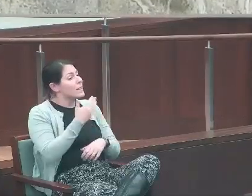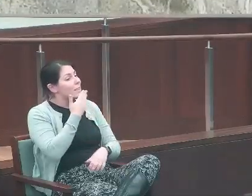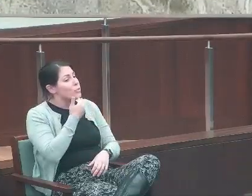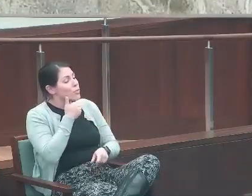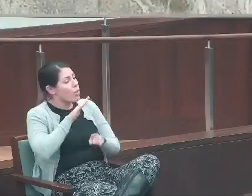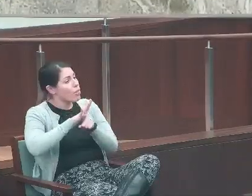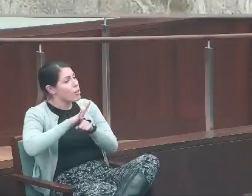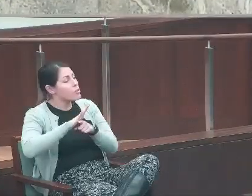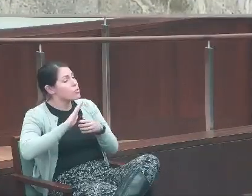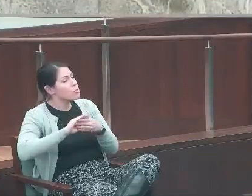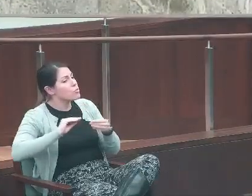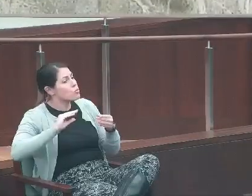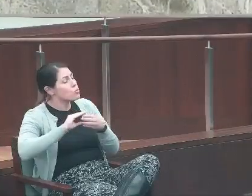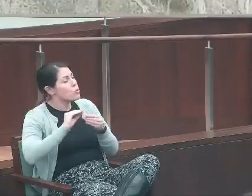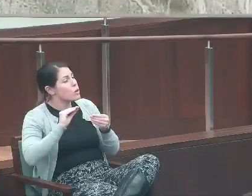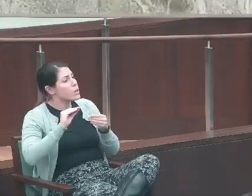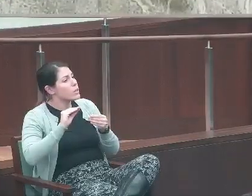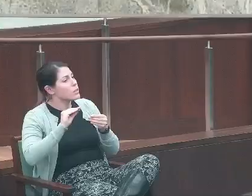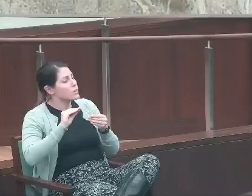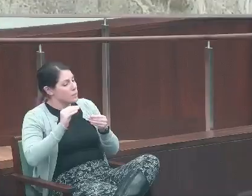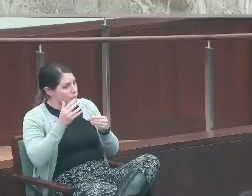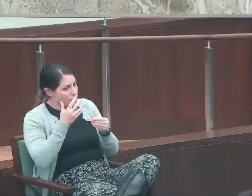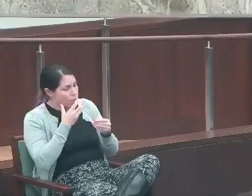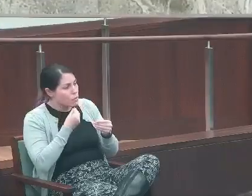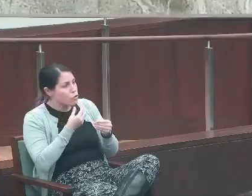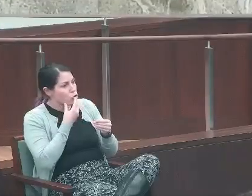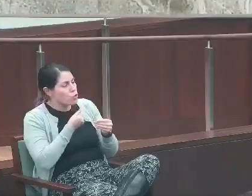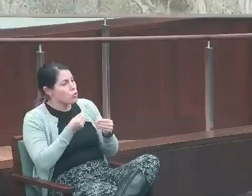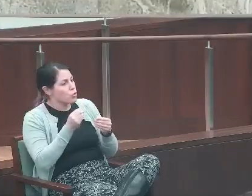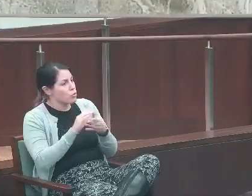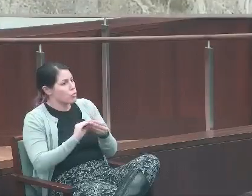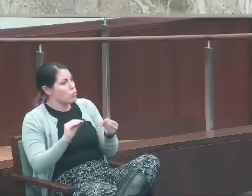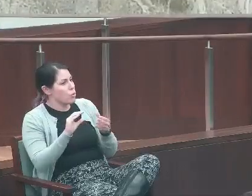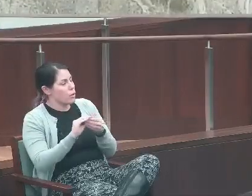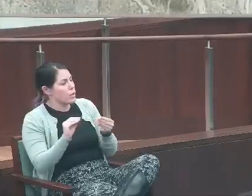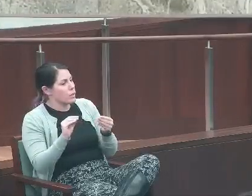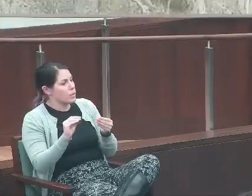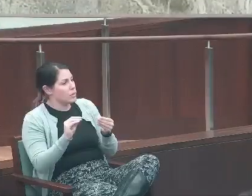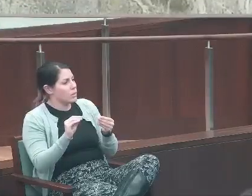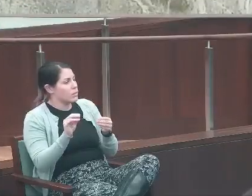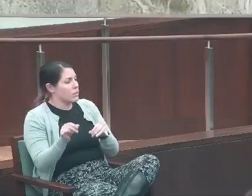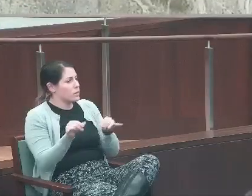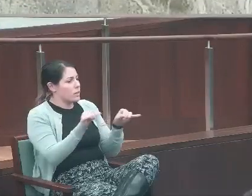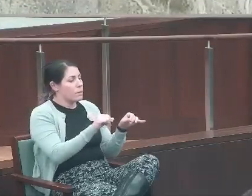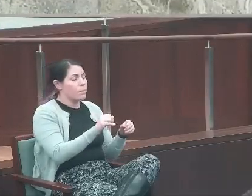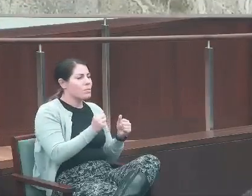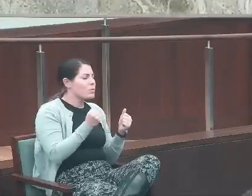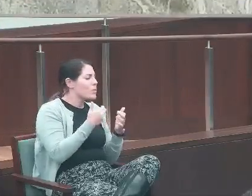story is the Jewish story. No matter how hard things get, we